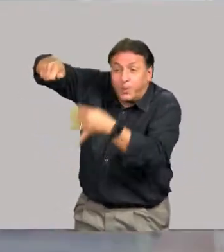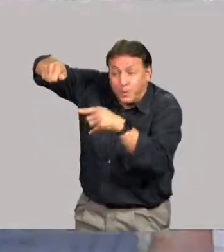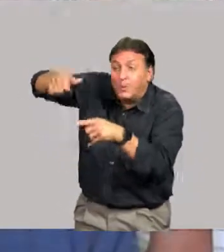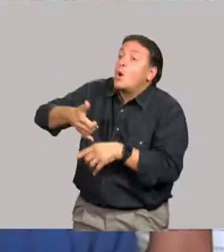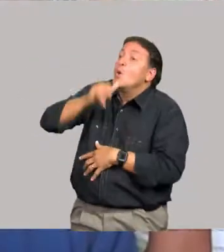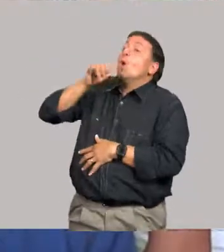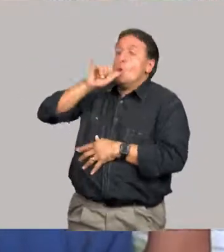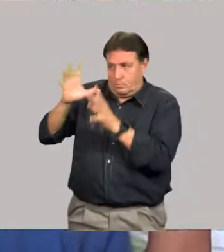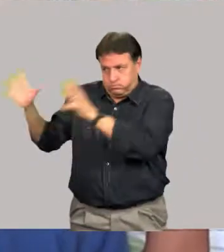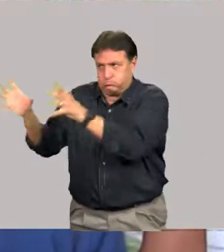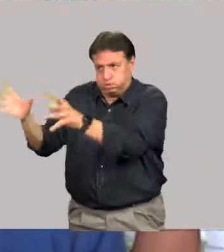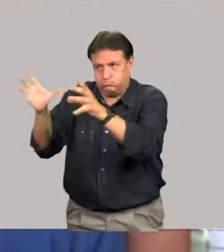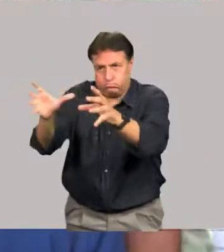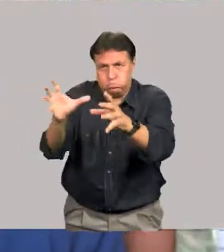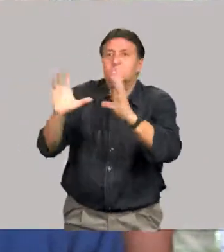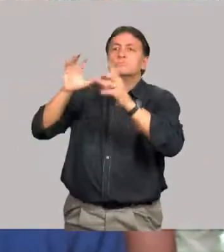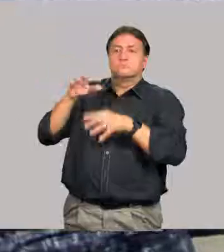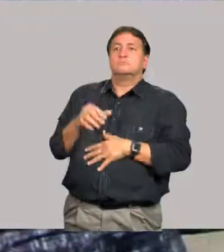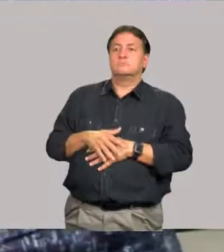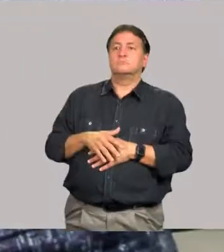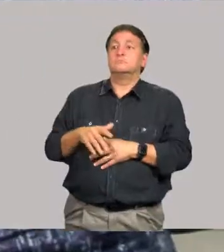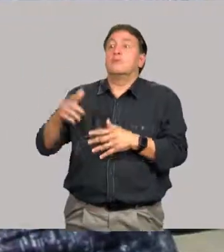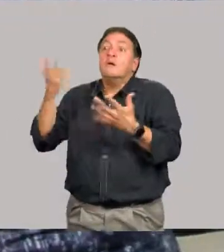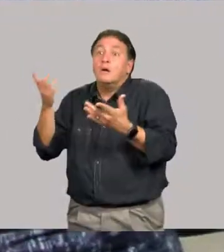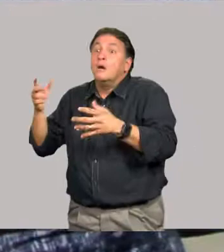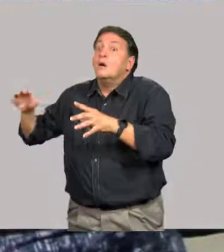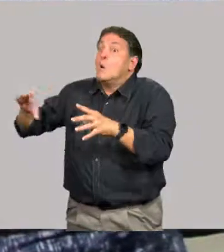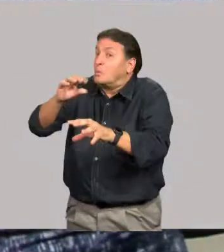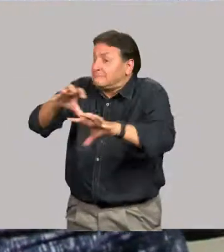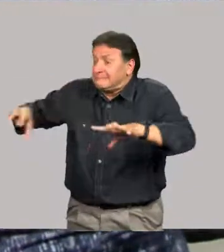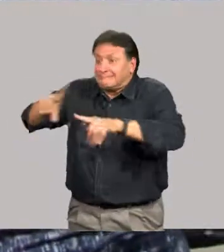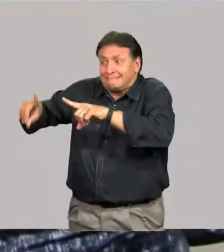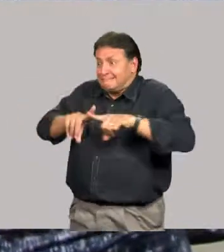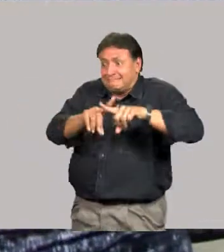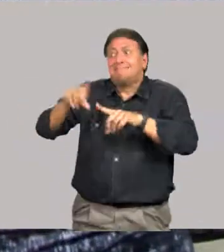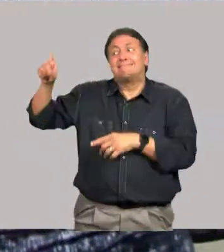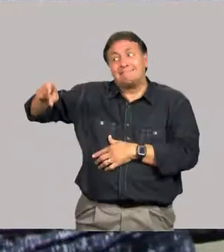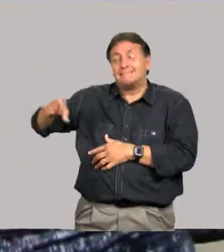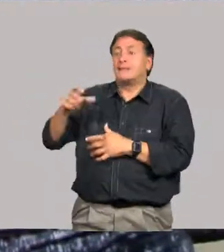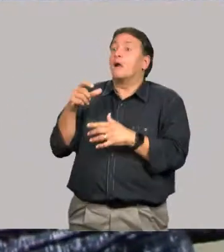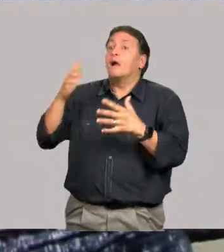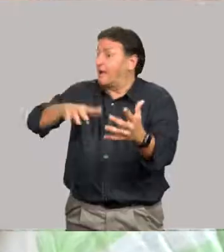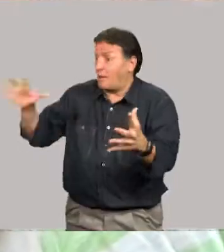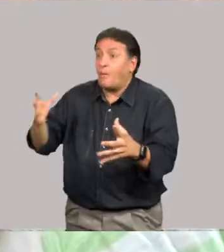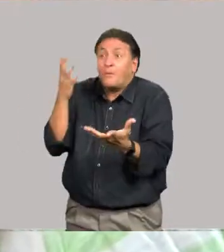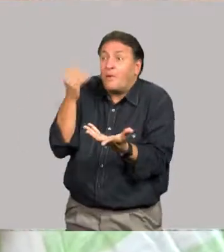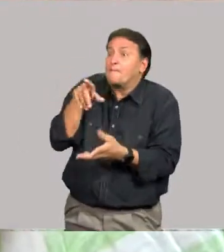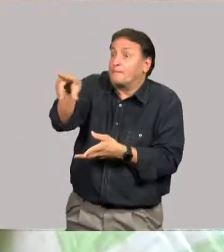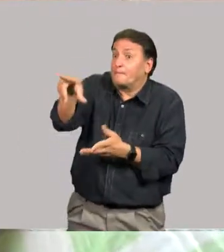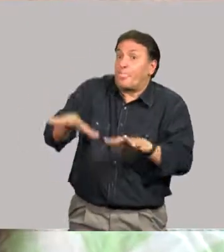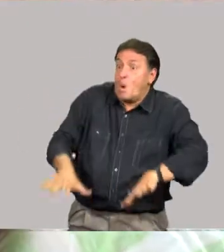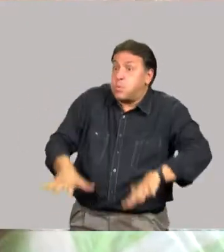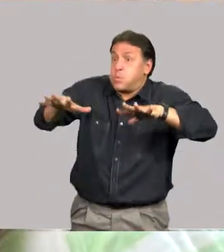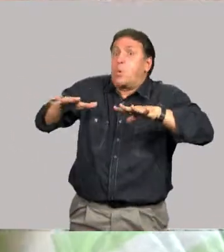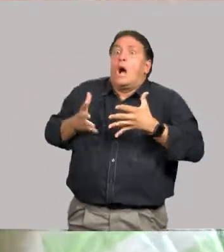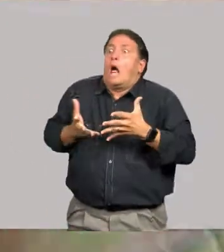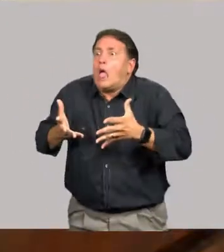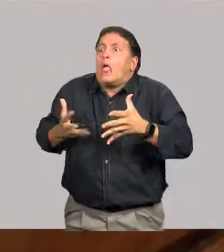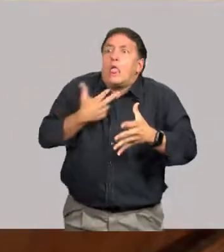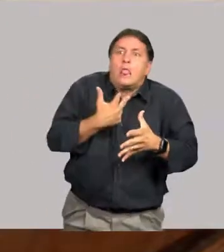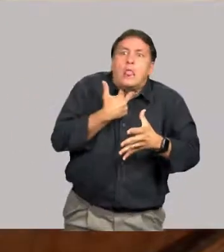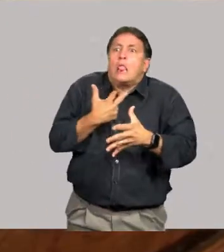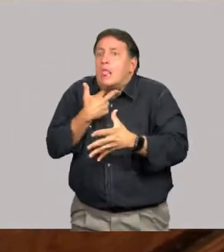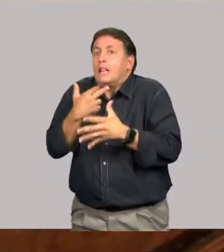emergency. Okay, let's get started. This time, we won't be caught off guard. Having a plan in place can bring peace of